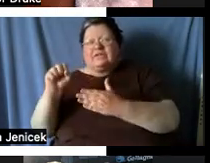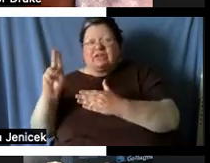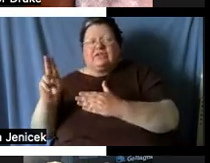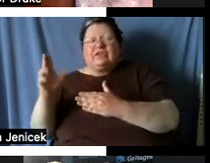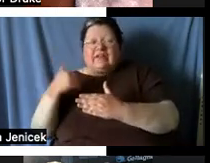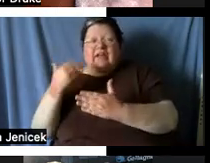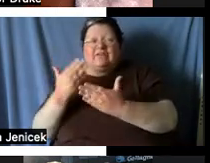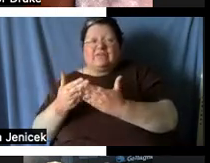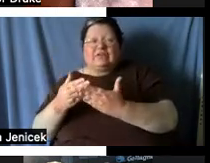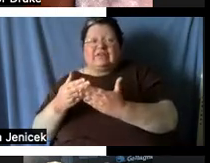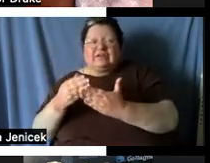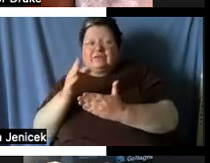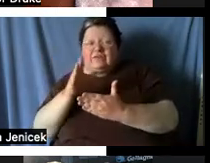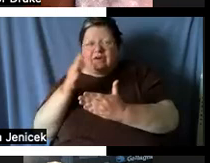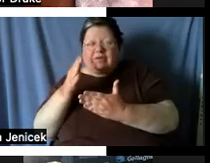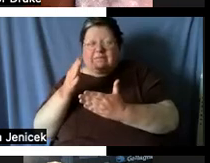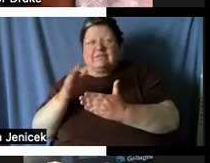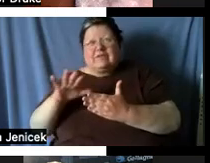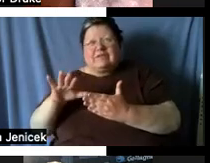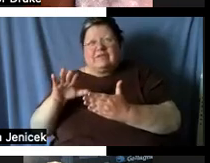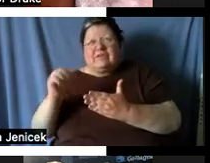Well, particularly around 1931,